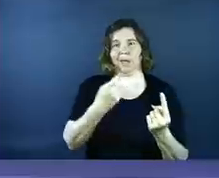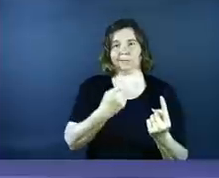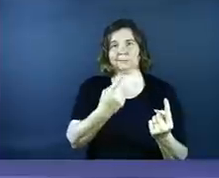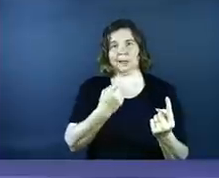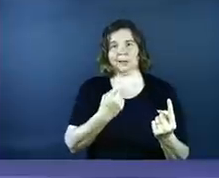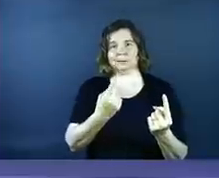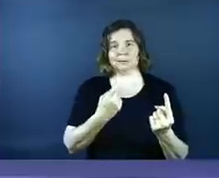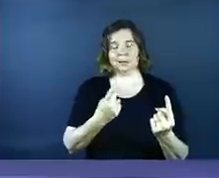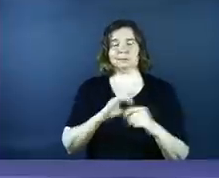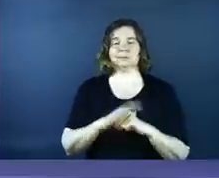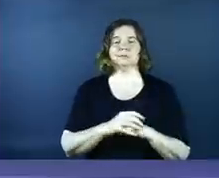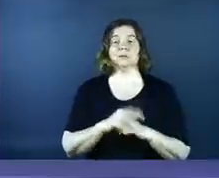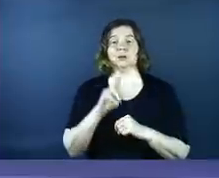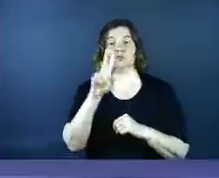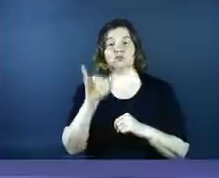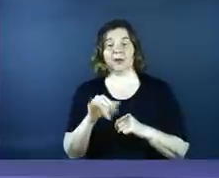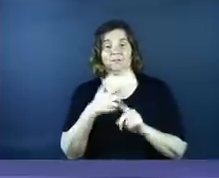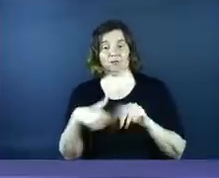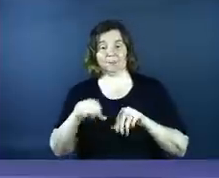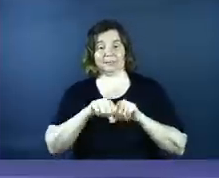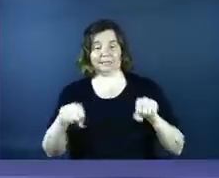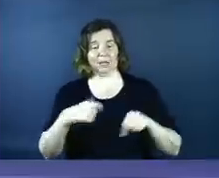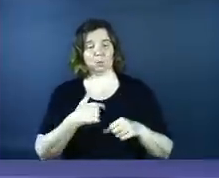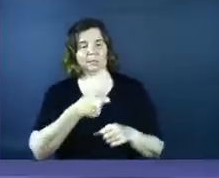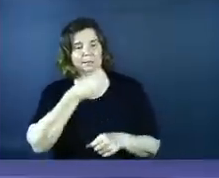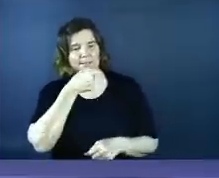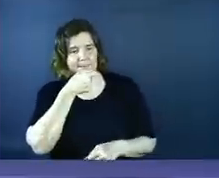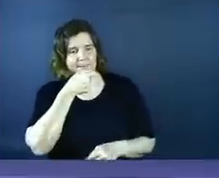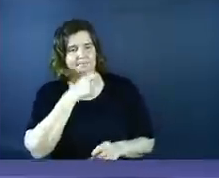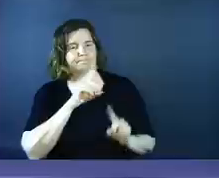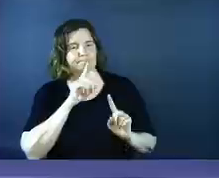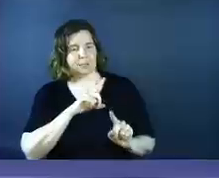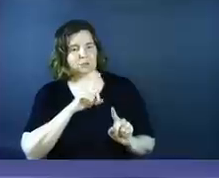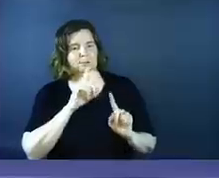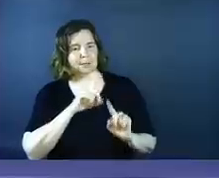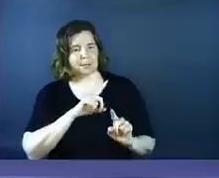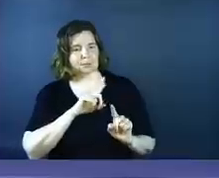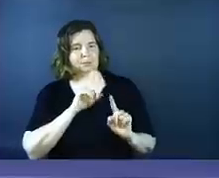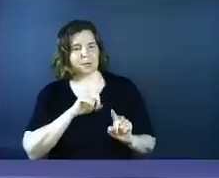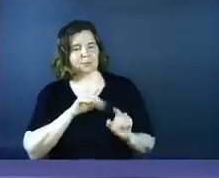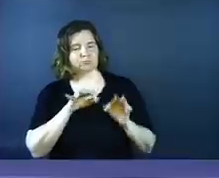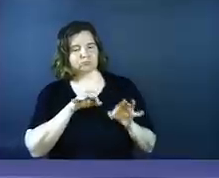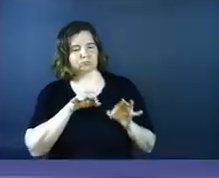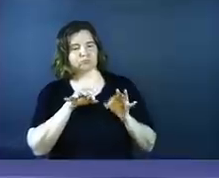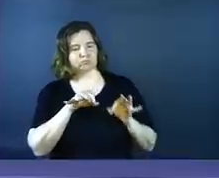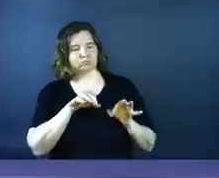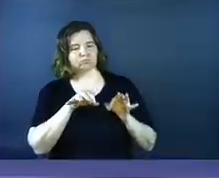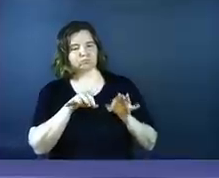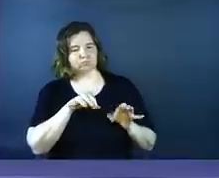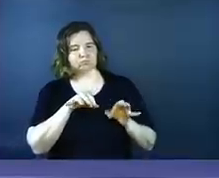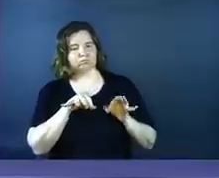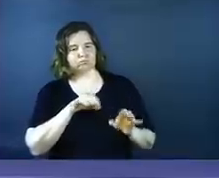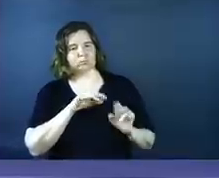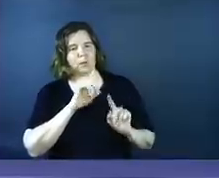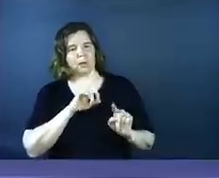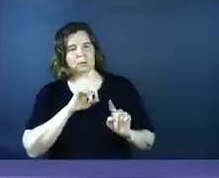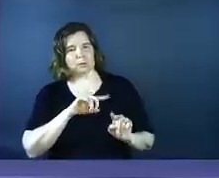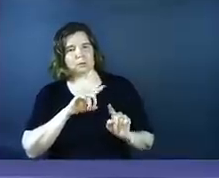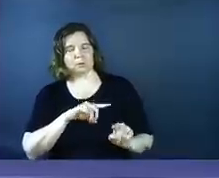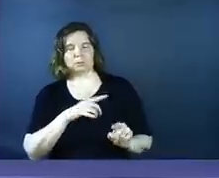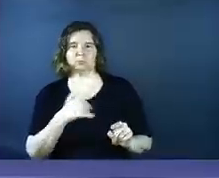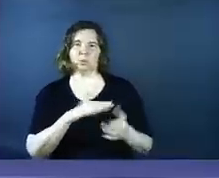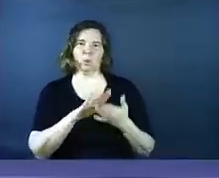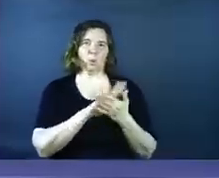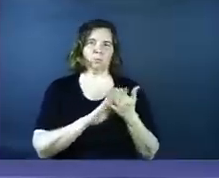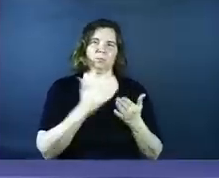big question that they had. And Ravi from the stage would just take a microphone and just kindly sit there and explain and answer. And it's just so